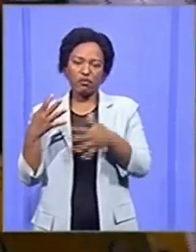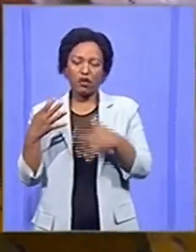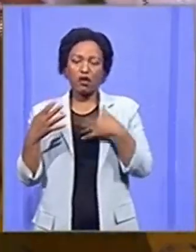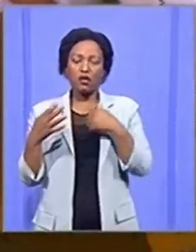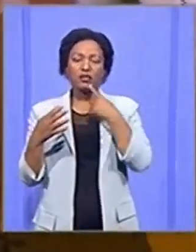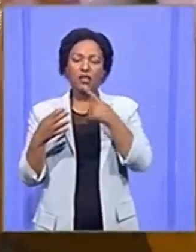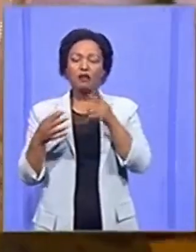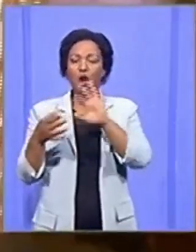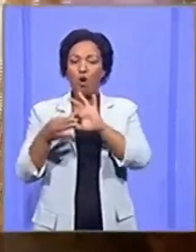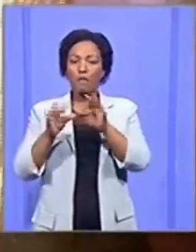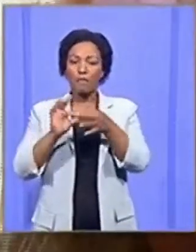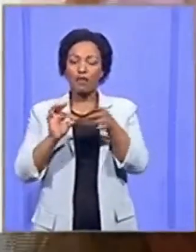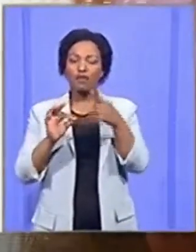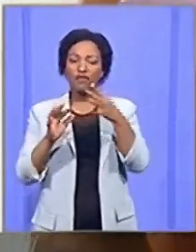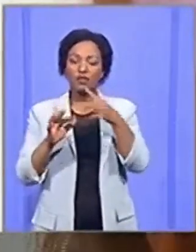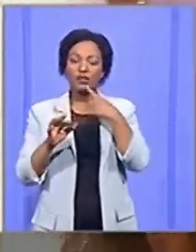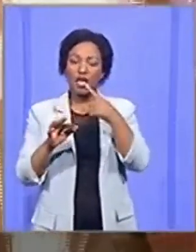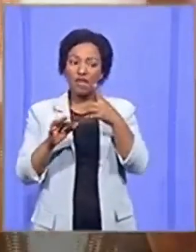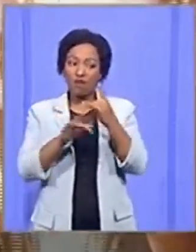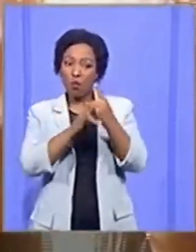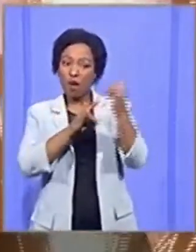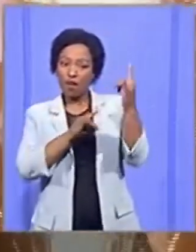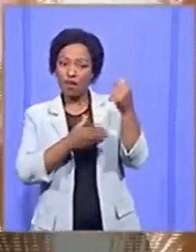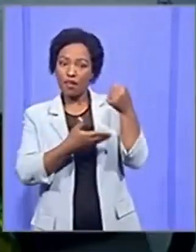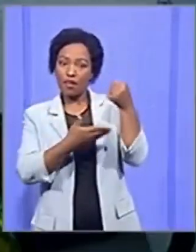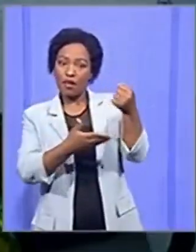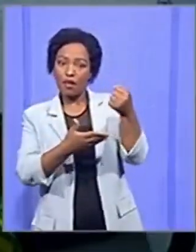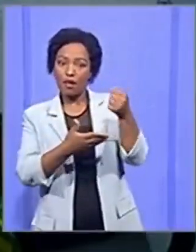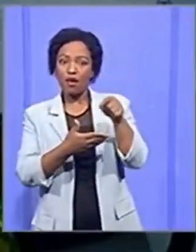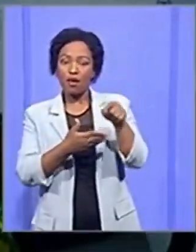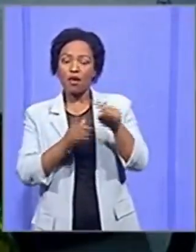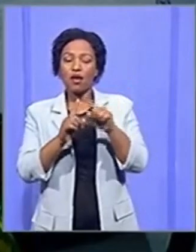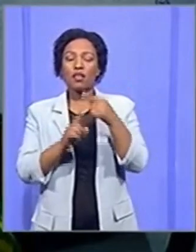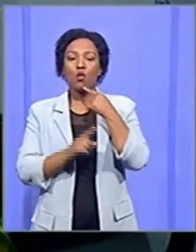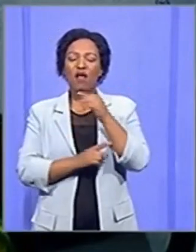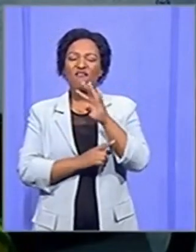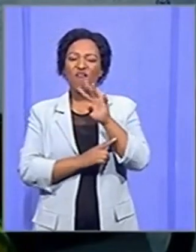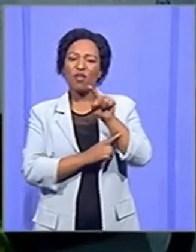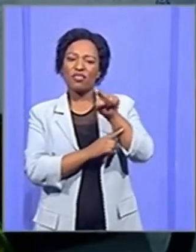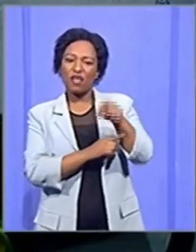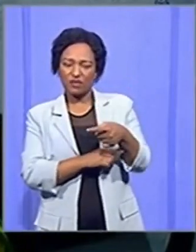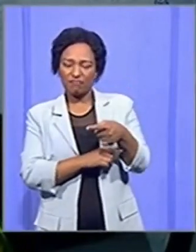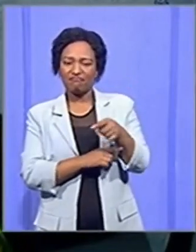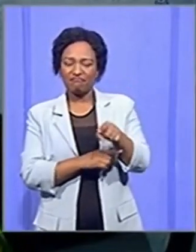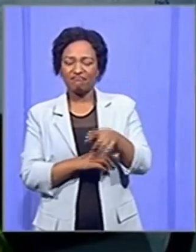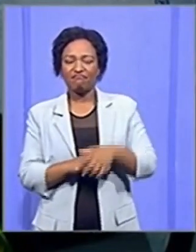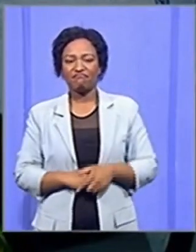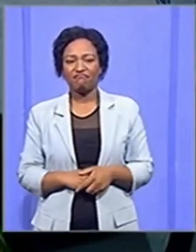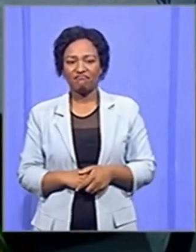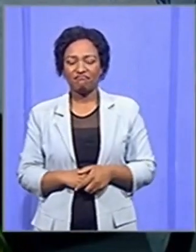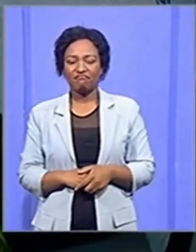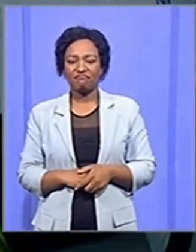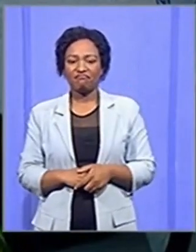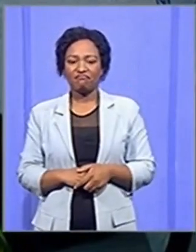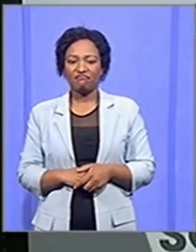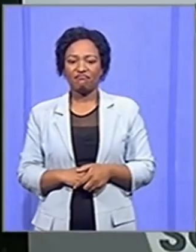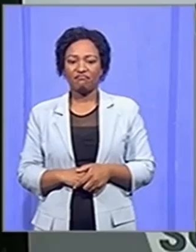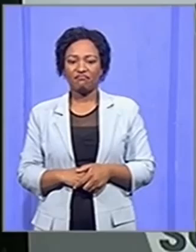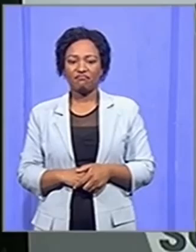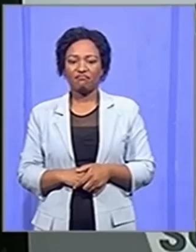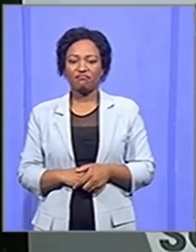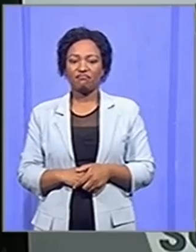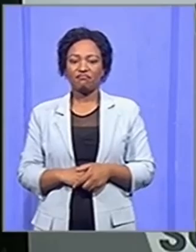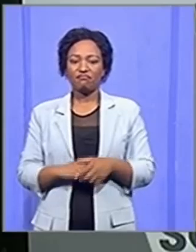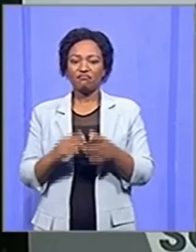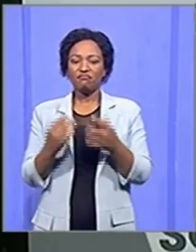tla ifumanang mme ba hlolang medal tsa Gauteng ba tla iphumana dikete tse 400. 4x1, it's repetition after repetition and after